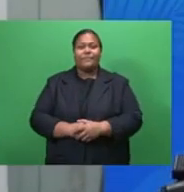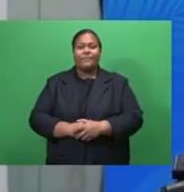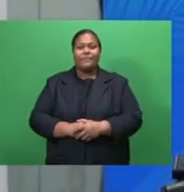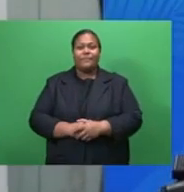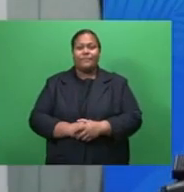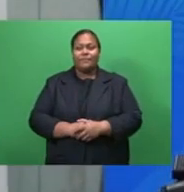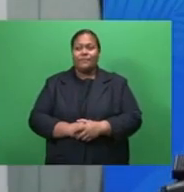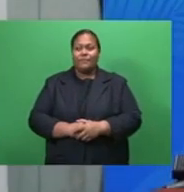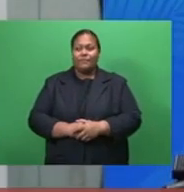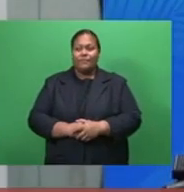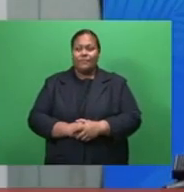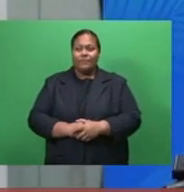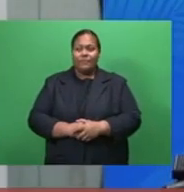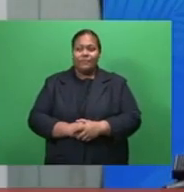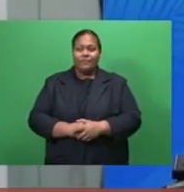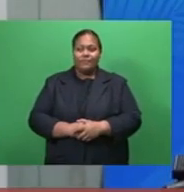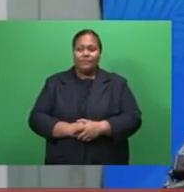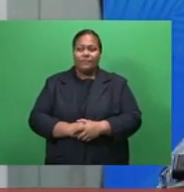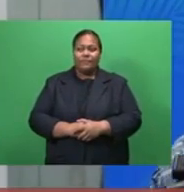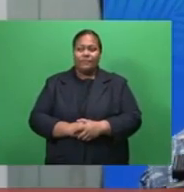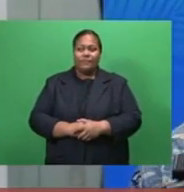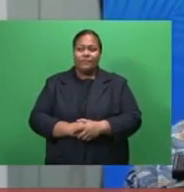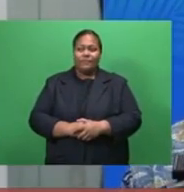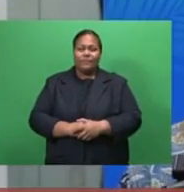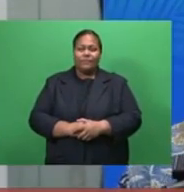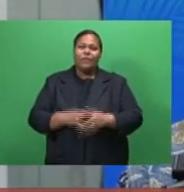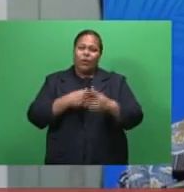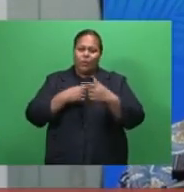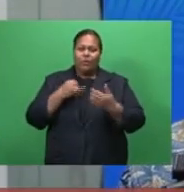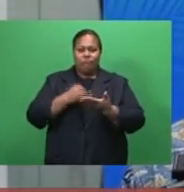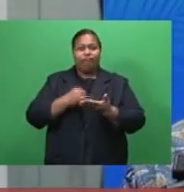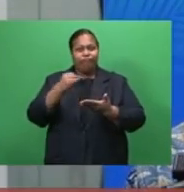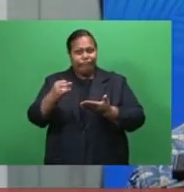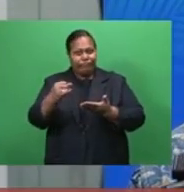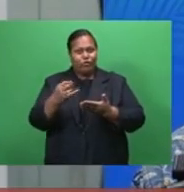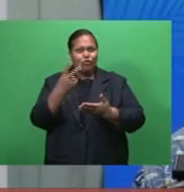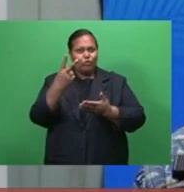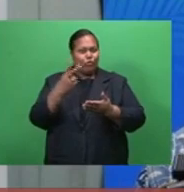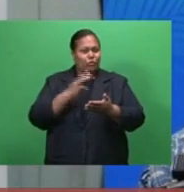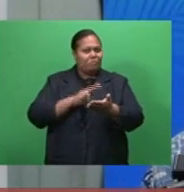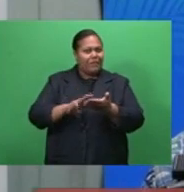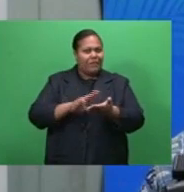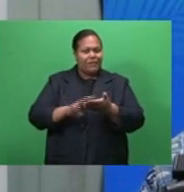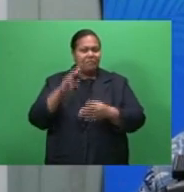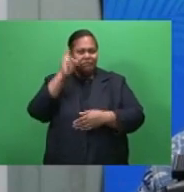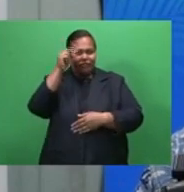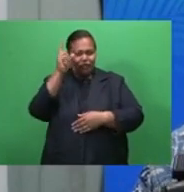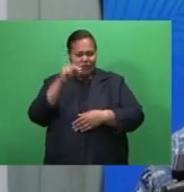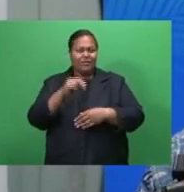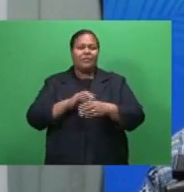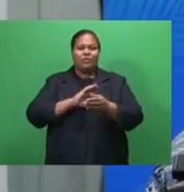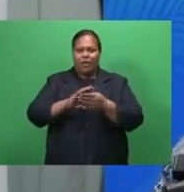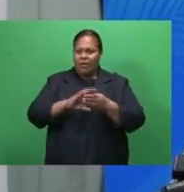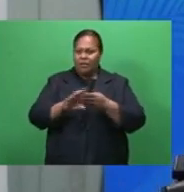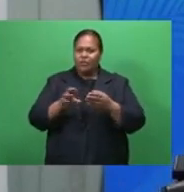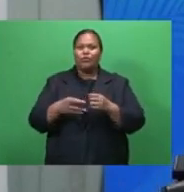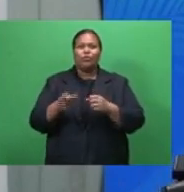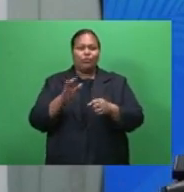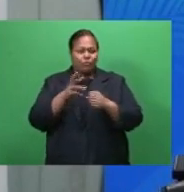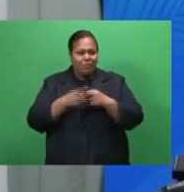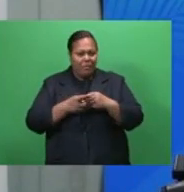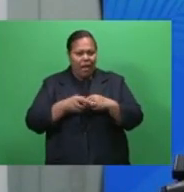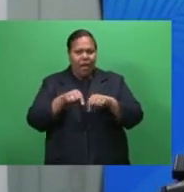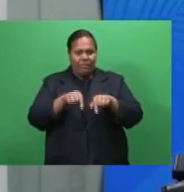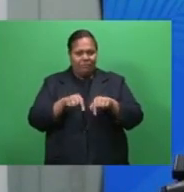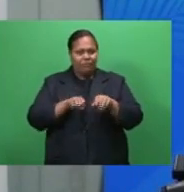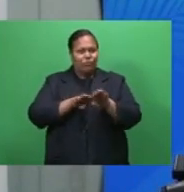We have invested over 2 million Fijian dollars in renovating our branches, which is a testament